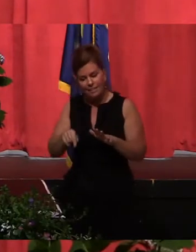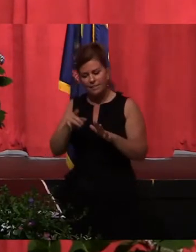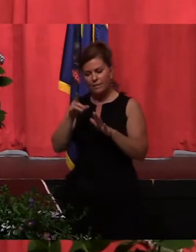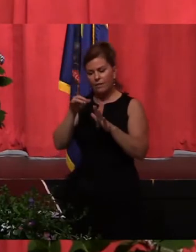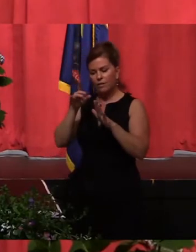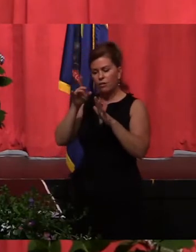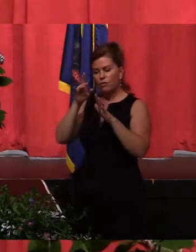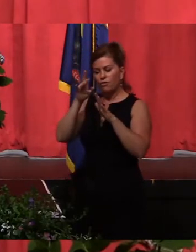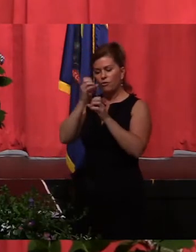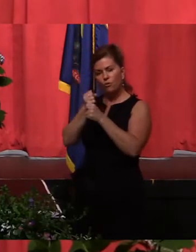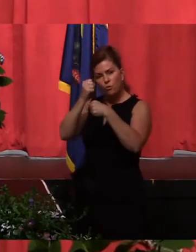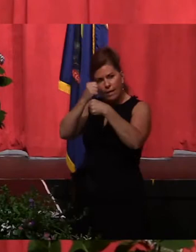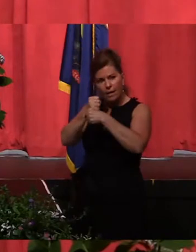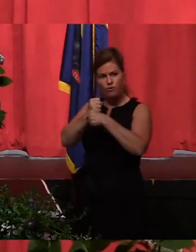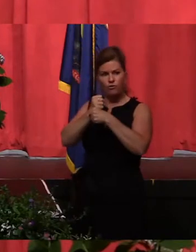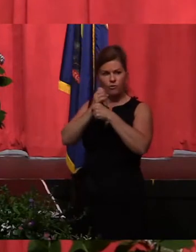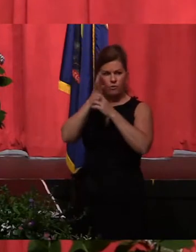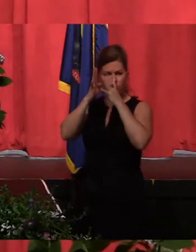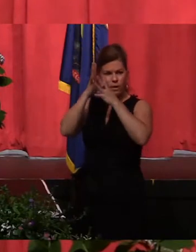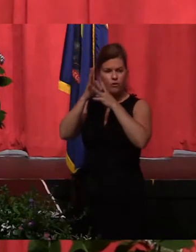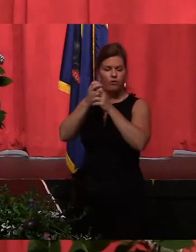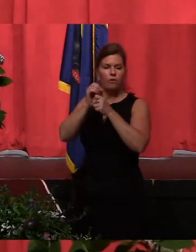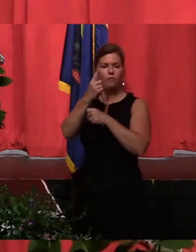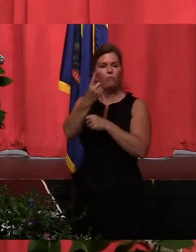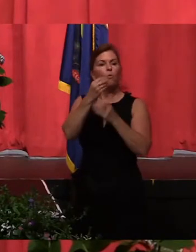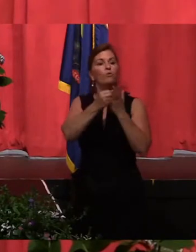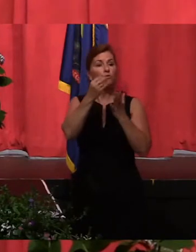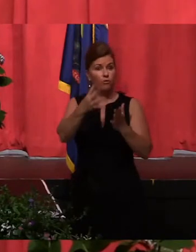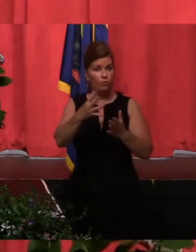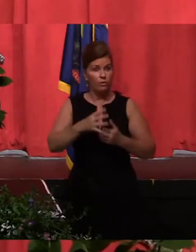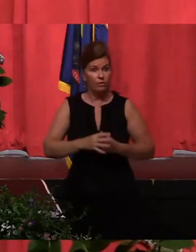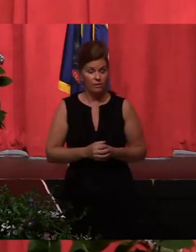artist. And if you forgive me,